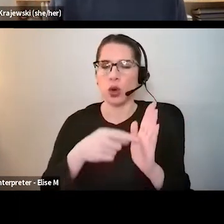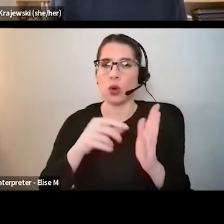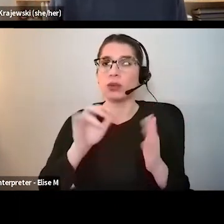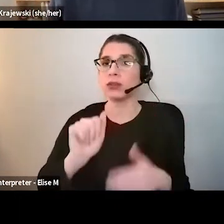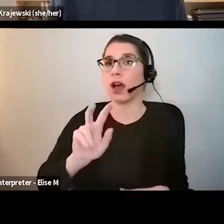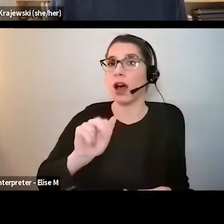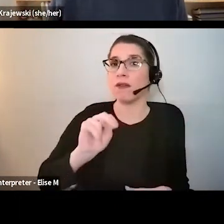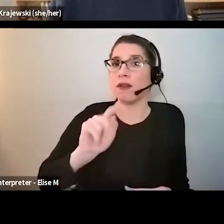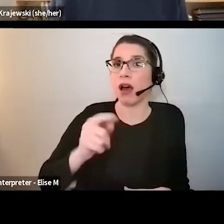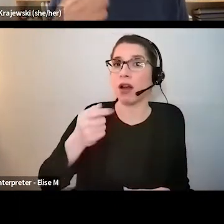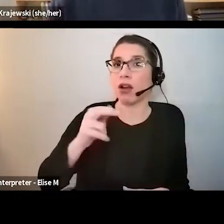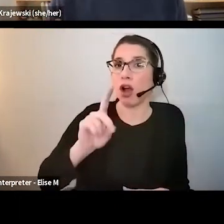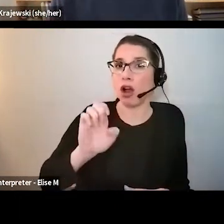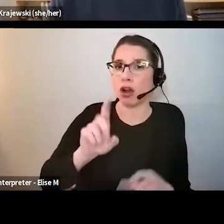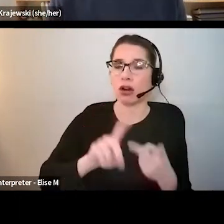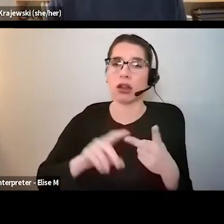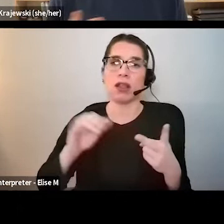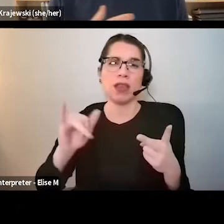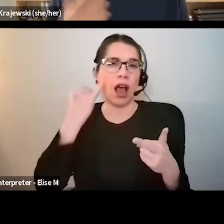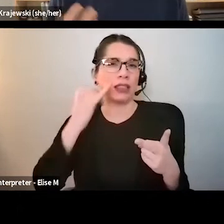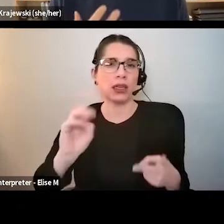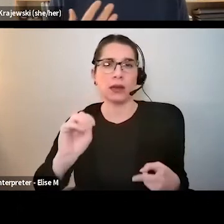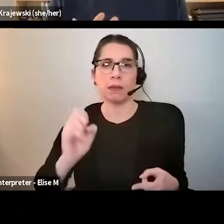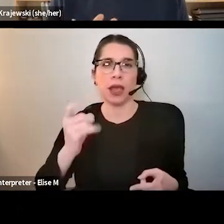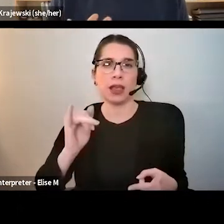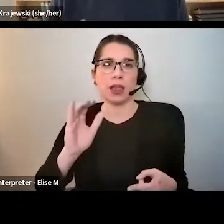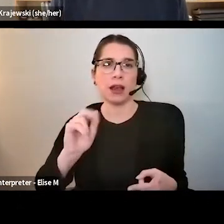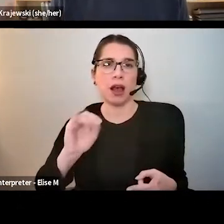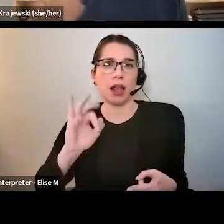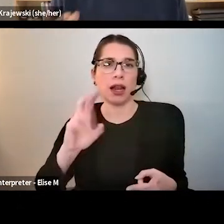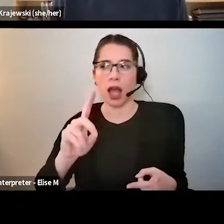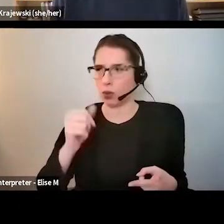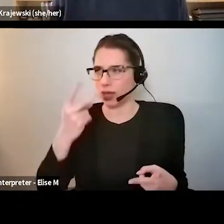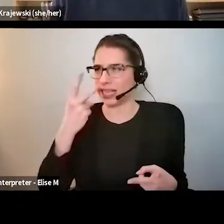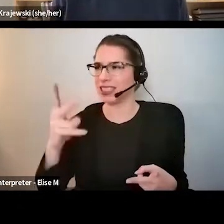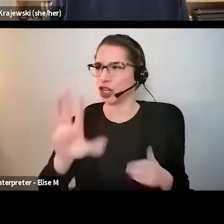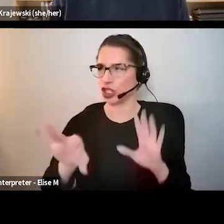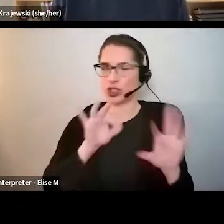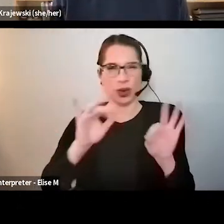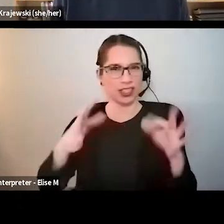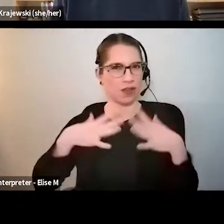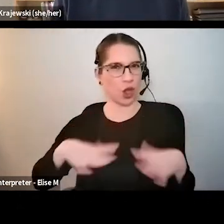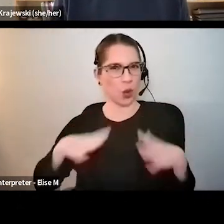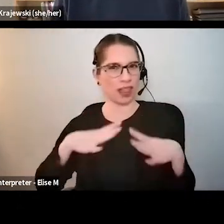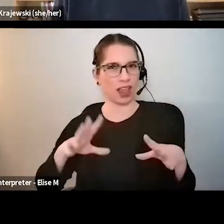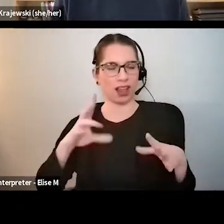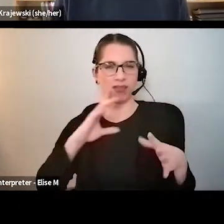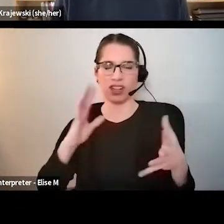notion of Mexicanidad that we can see evidenced through her choice of clothing went hand in hand for these